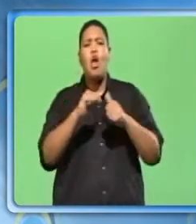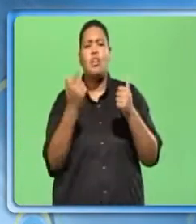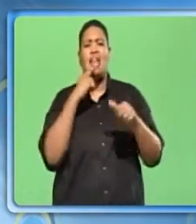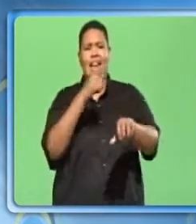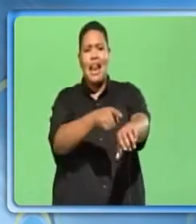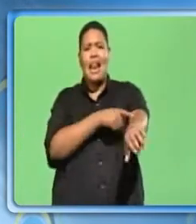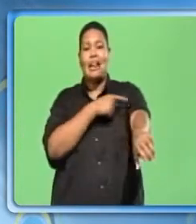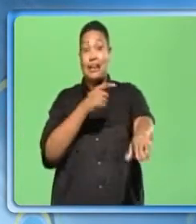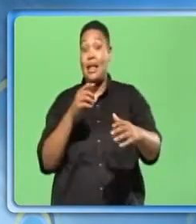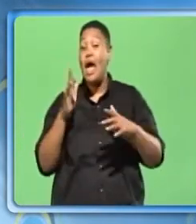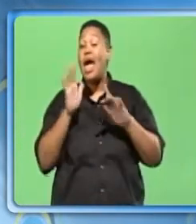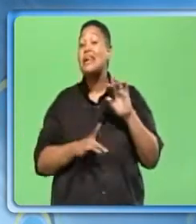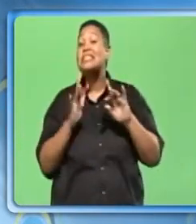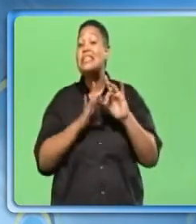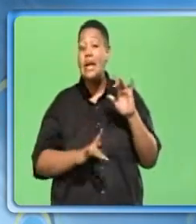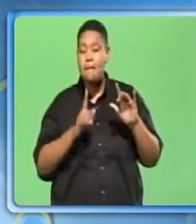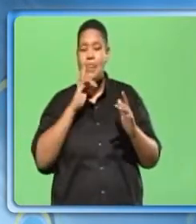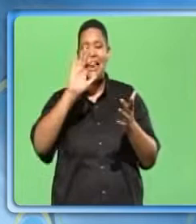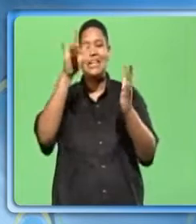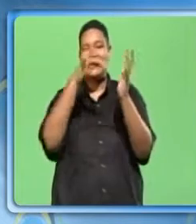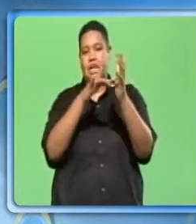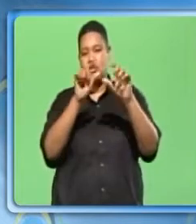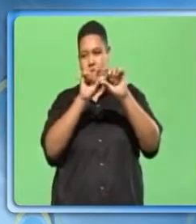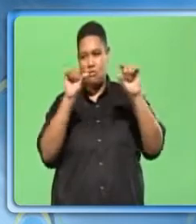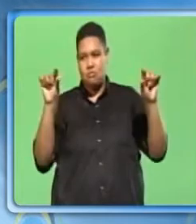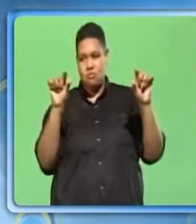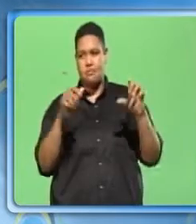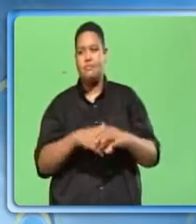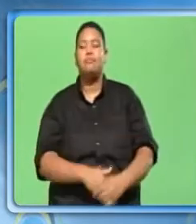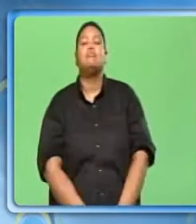length, except at the centromere.